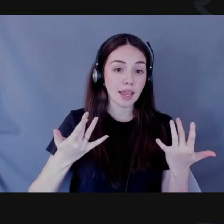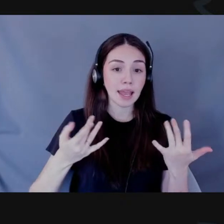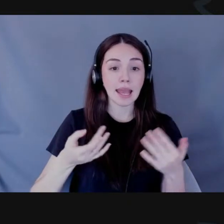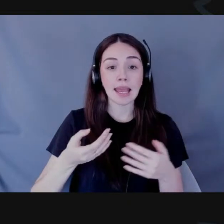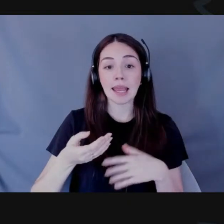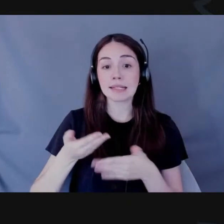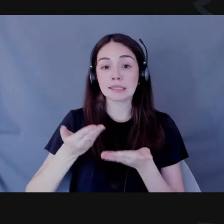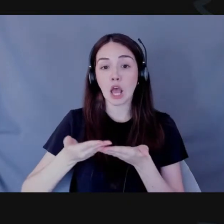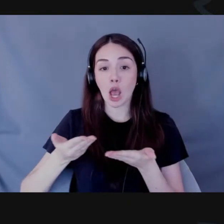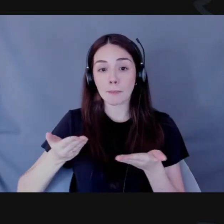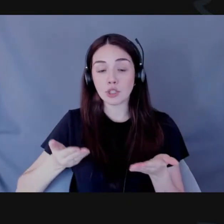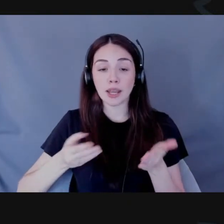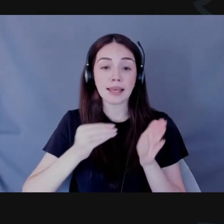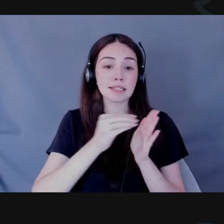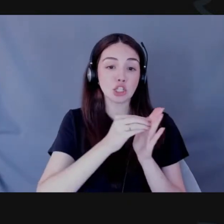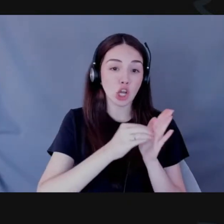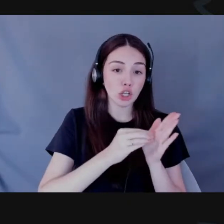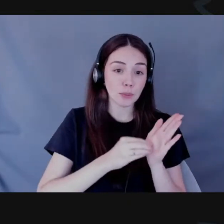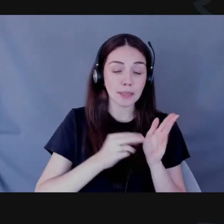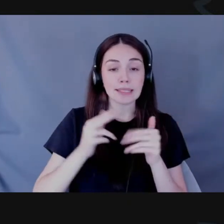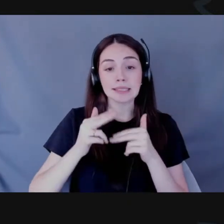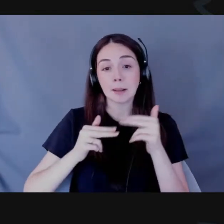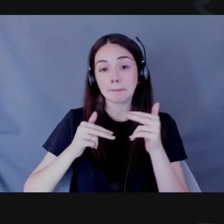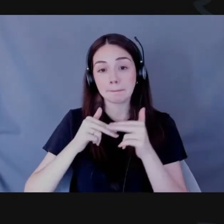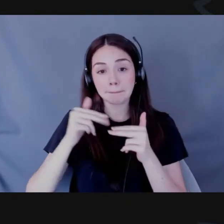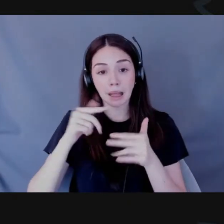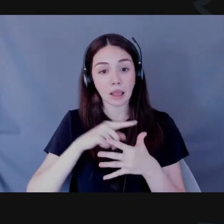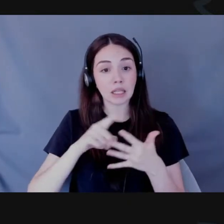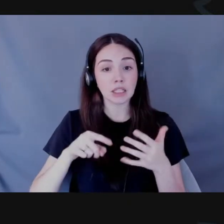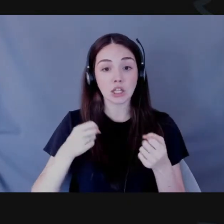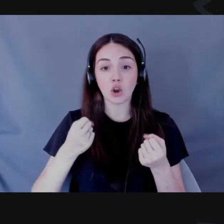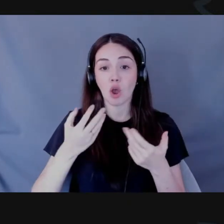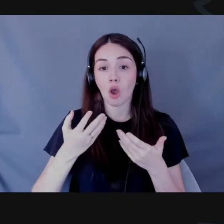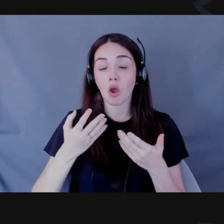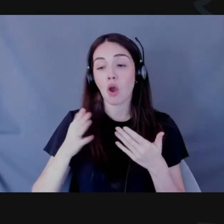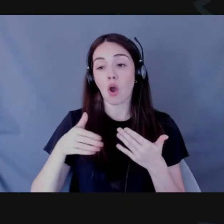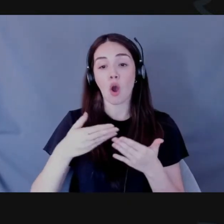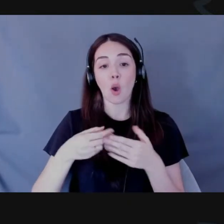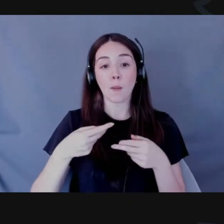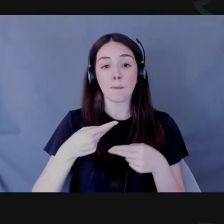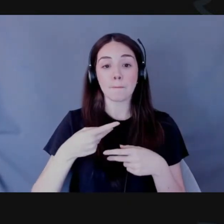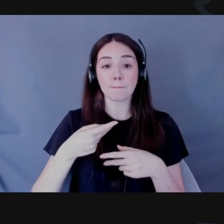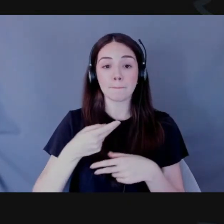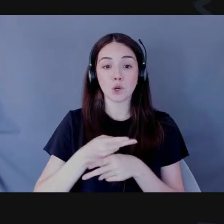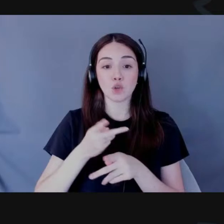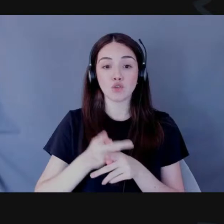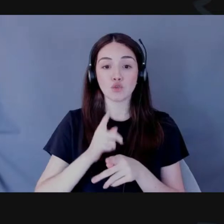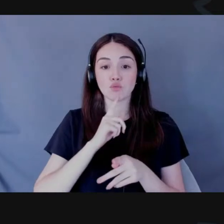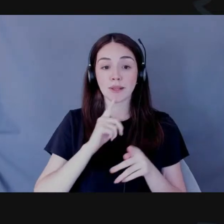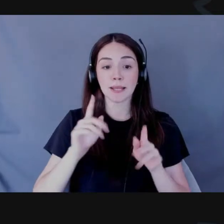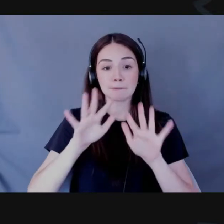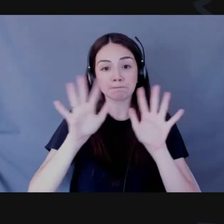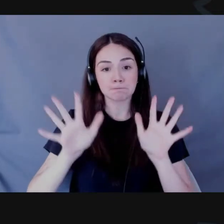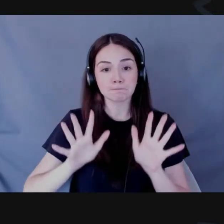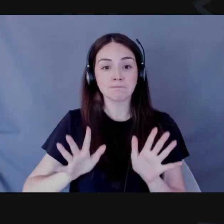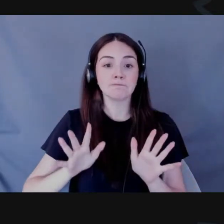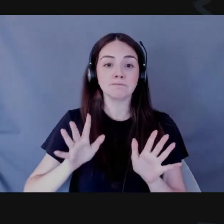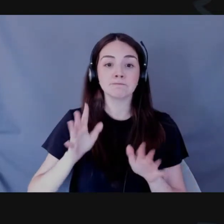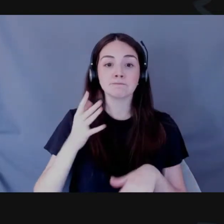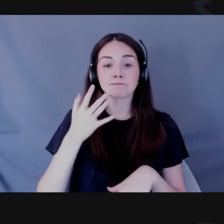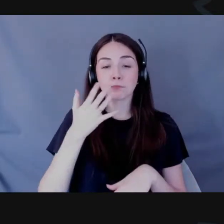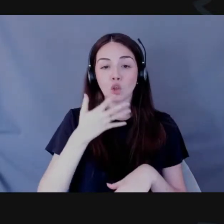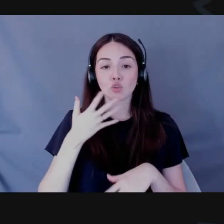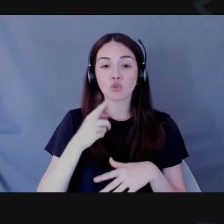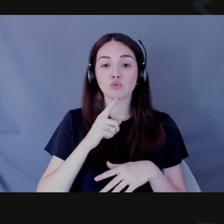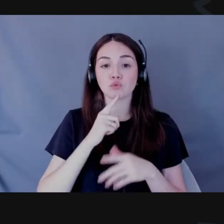objects, documents, and buildings that produce a Maryland mosaic put together a profile of a